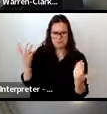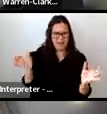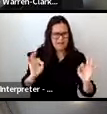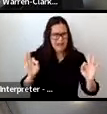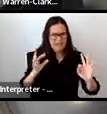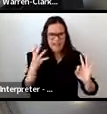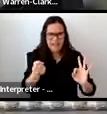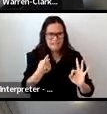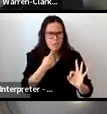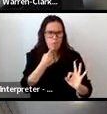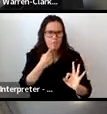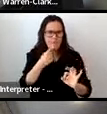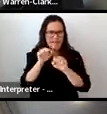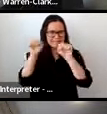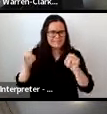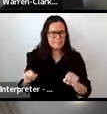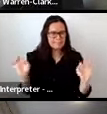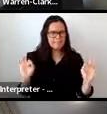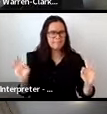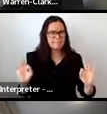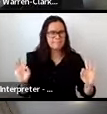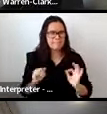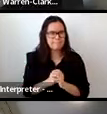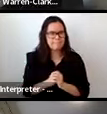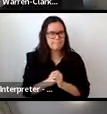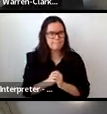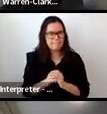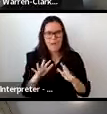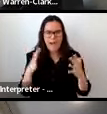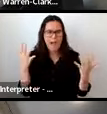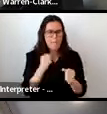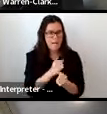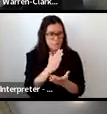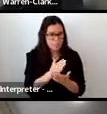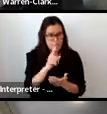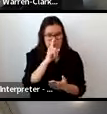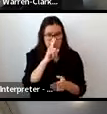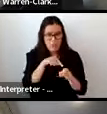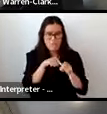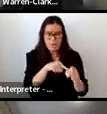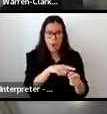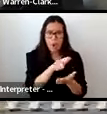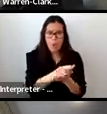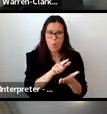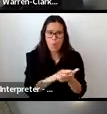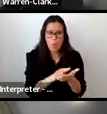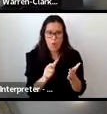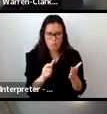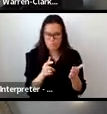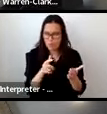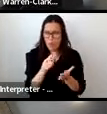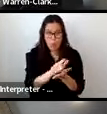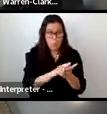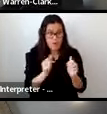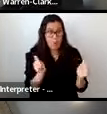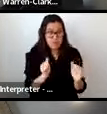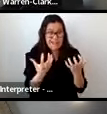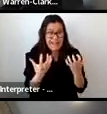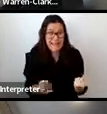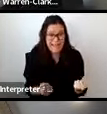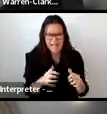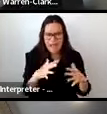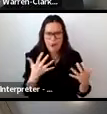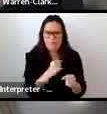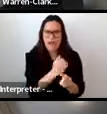make people comply with the laws that are already there? And Aotearoa, bless